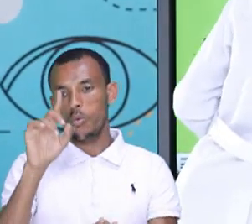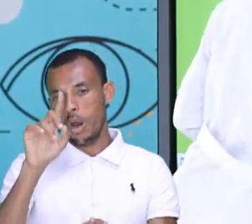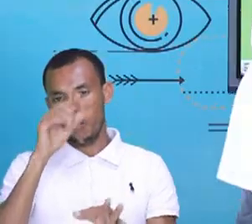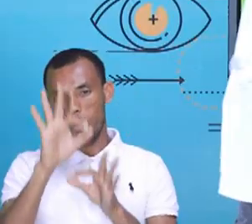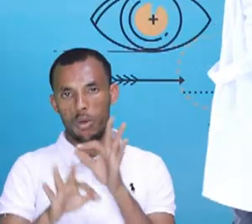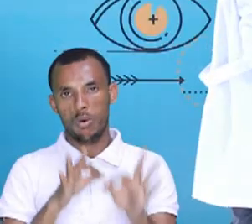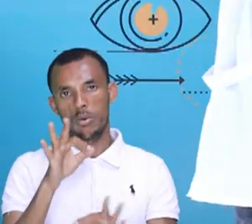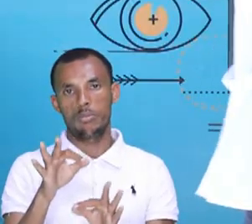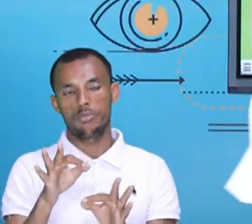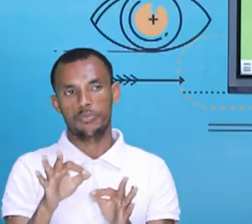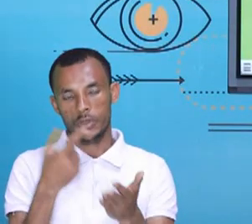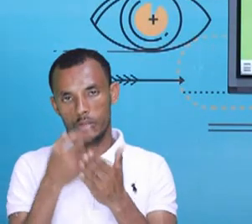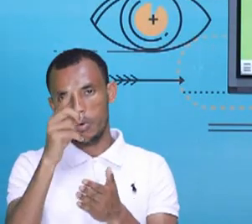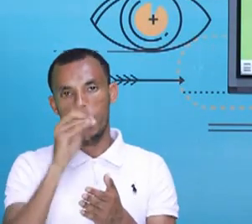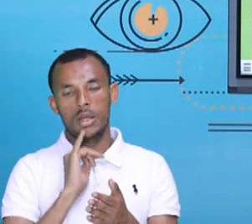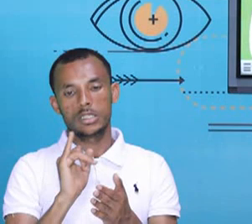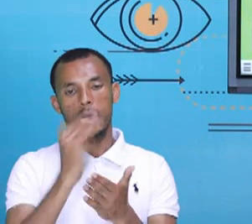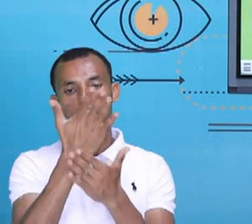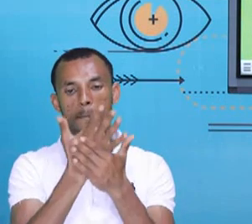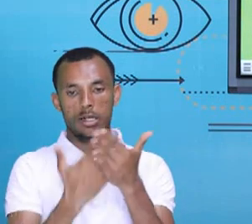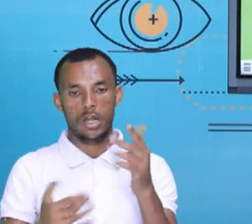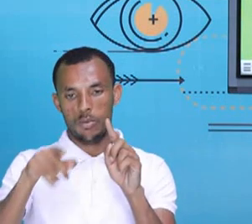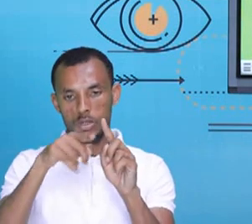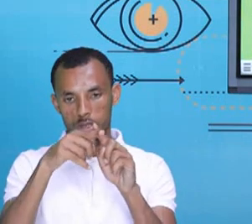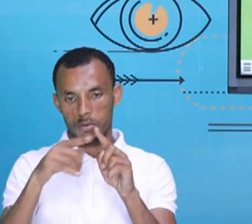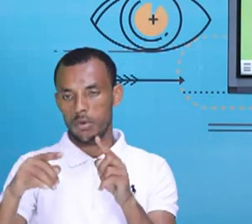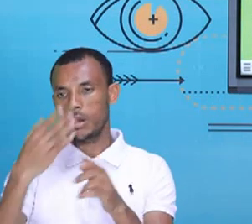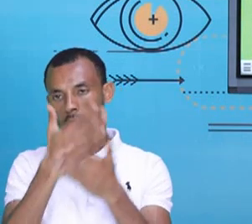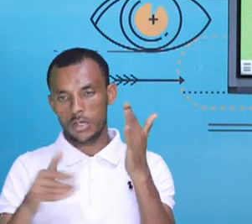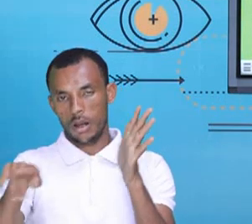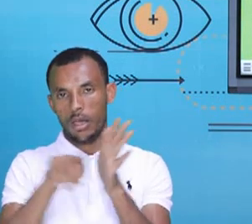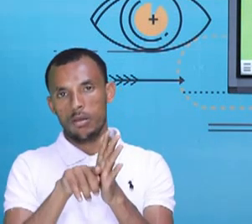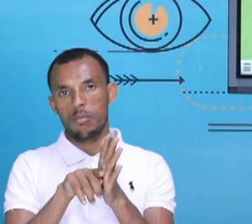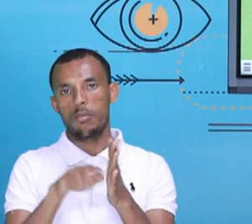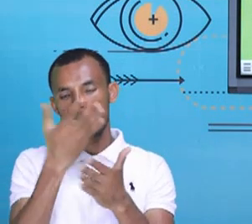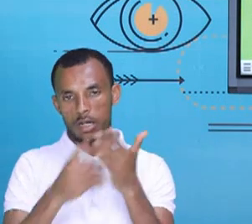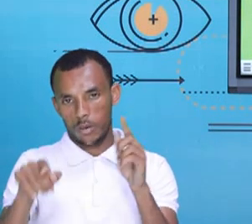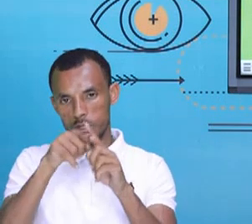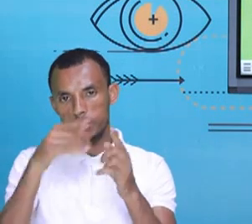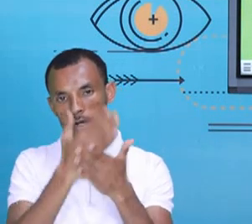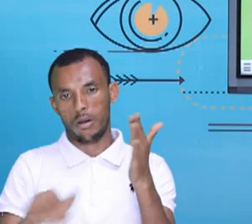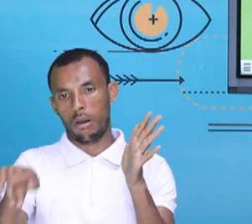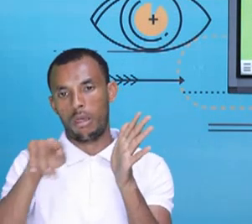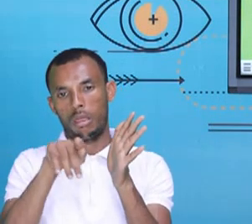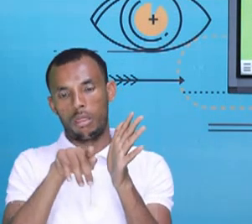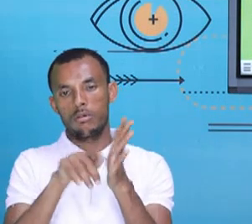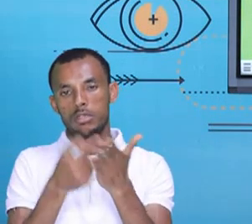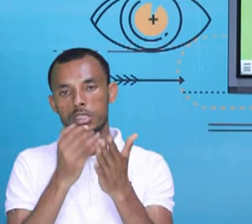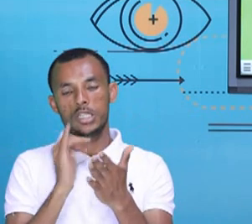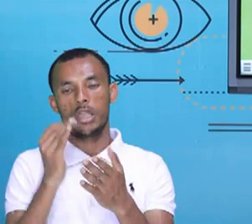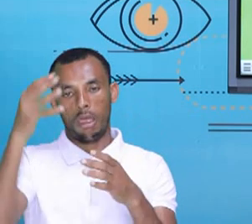molecule. This one is partially positive, partially negative, partially positive, partially negative. This